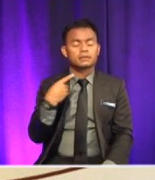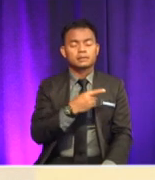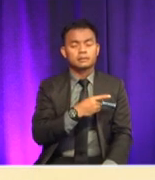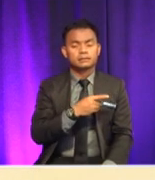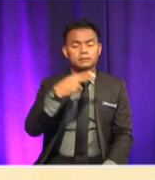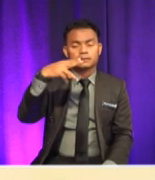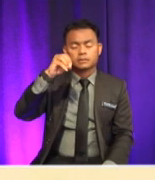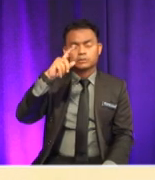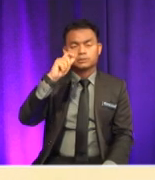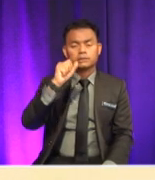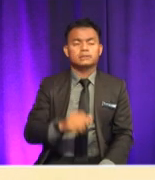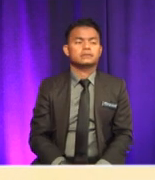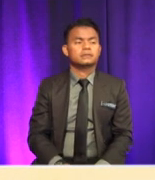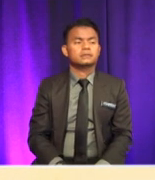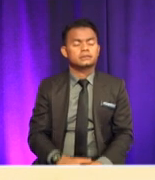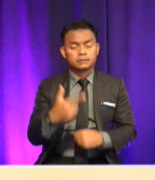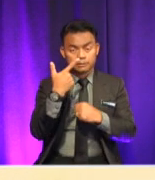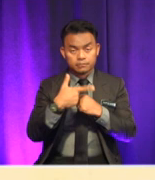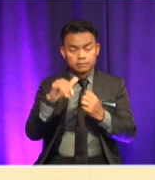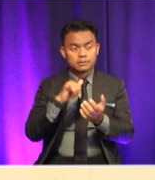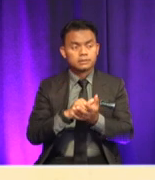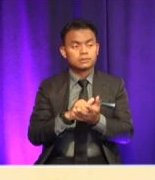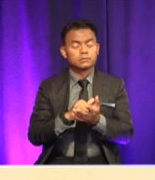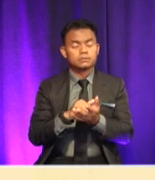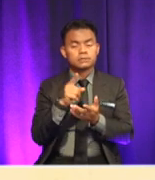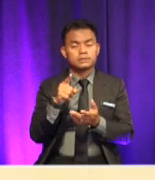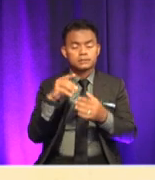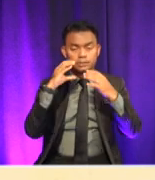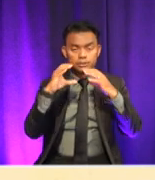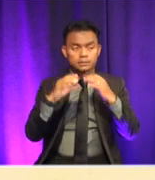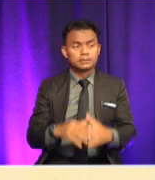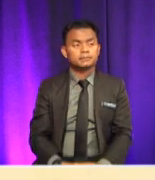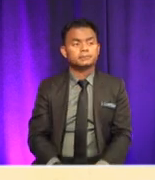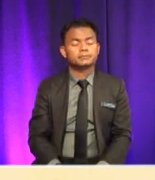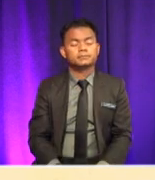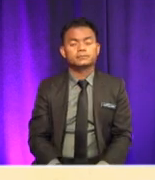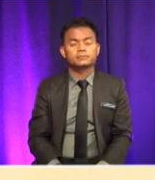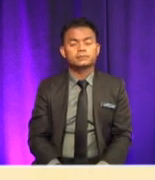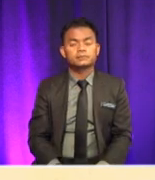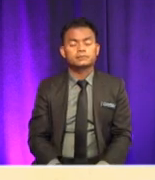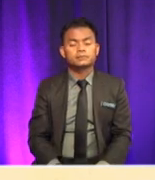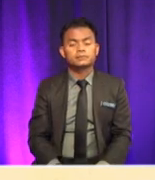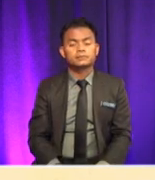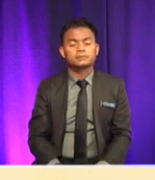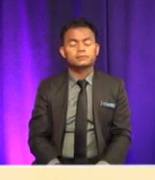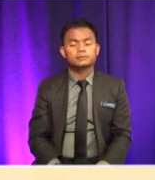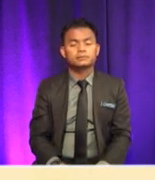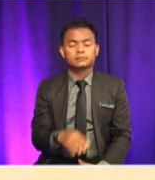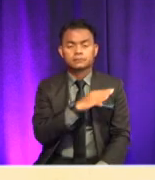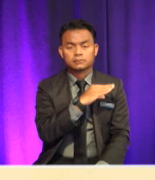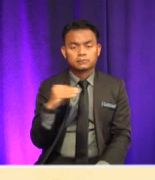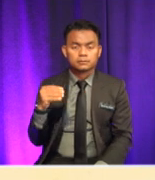all right? And then she said she did want to fly, but she's not a hawk. But from that on,